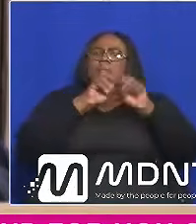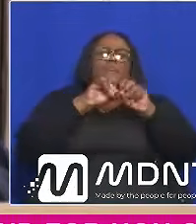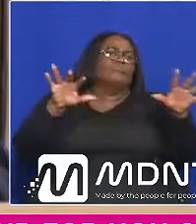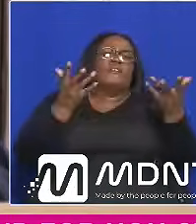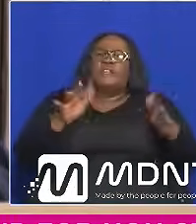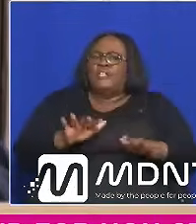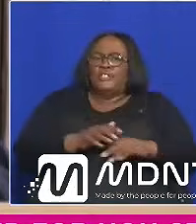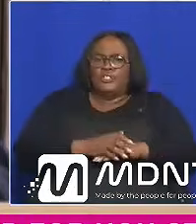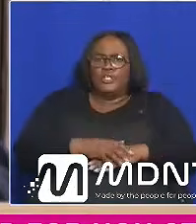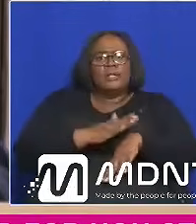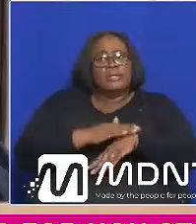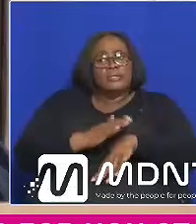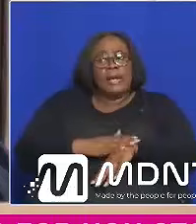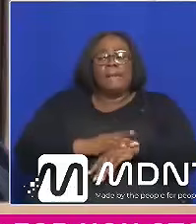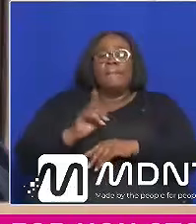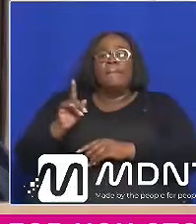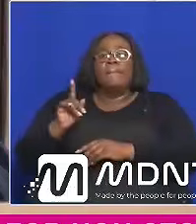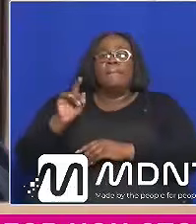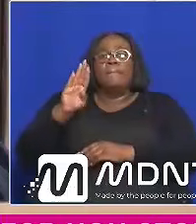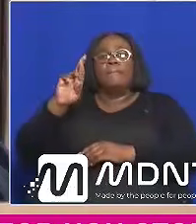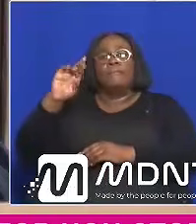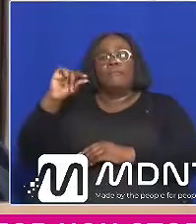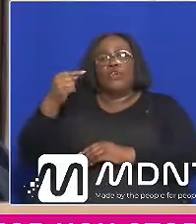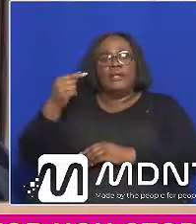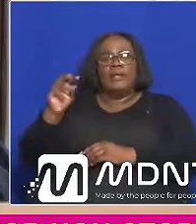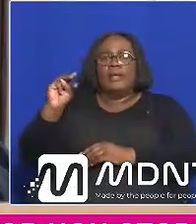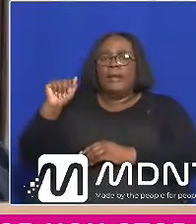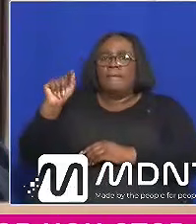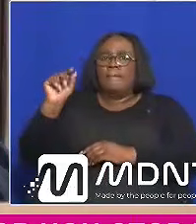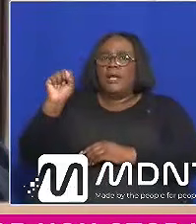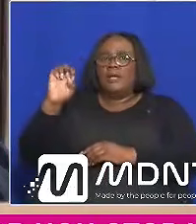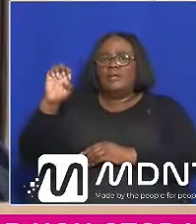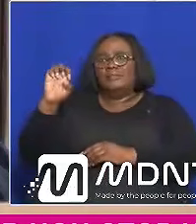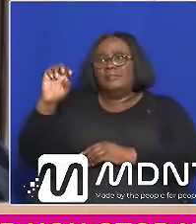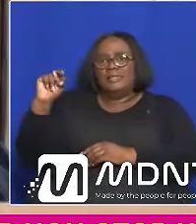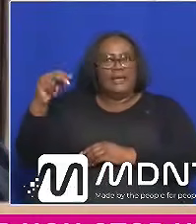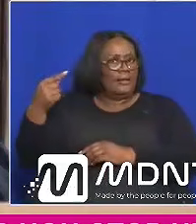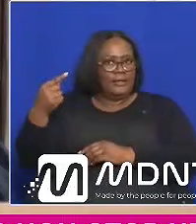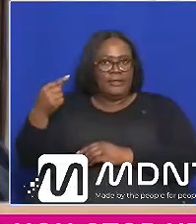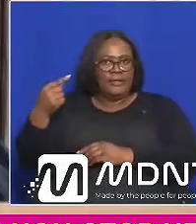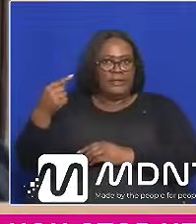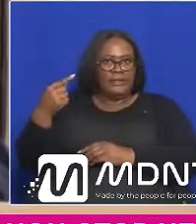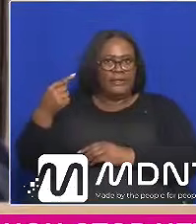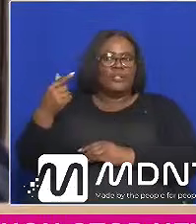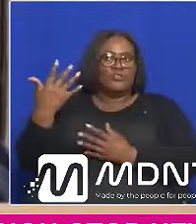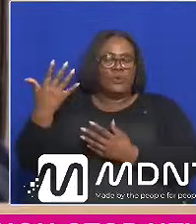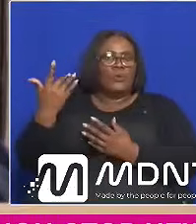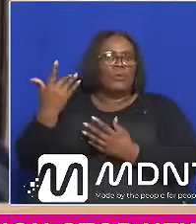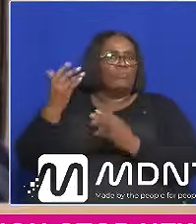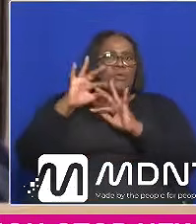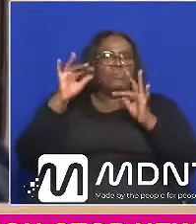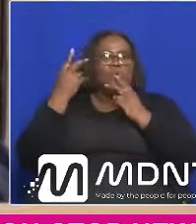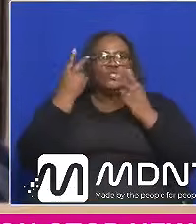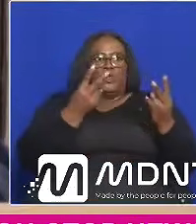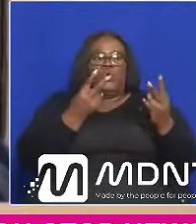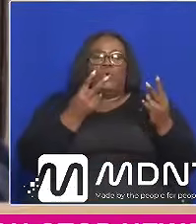testimony of Brigadier Majeng. So that horse has bolted. Yes, but I think by then Brigadier Majeng was